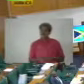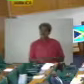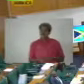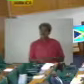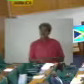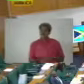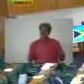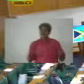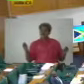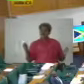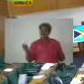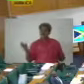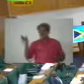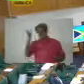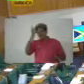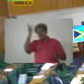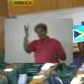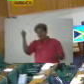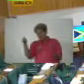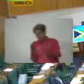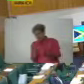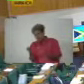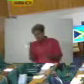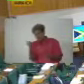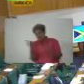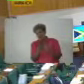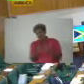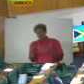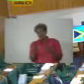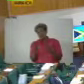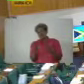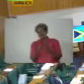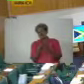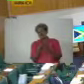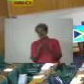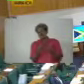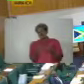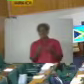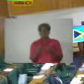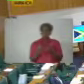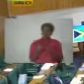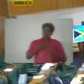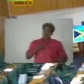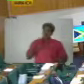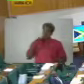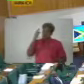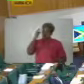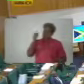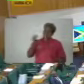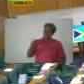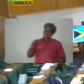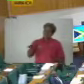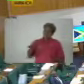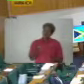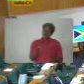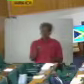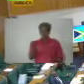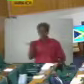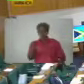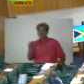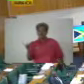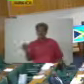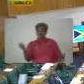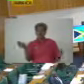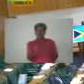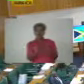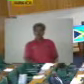there is no grandfathering. It lock off them, lose them money. There is nobody where they could consider giving them back a contribution. It is